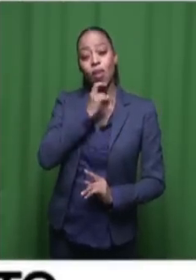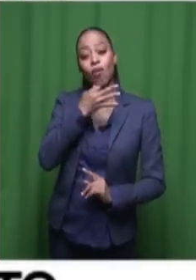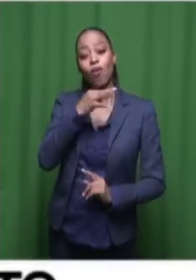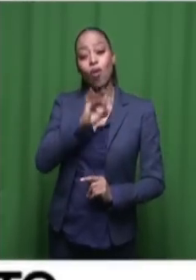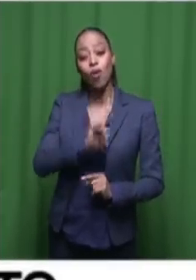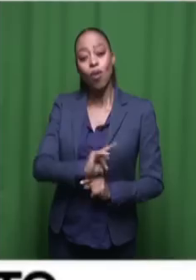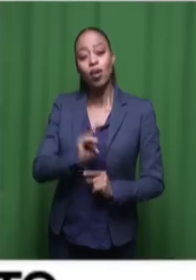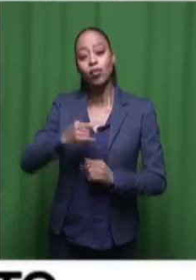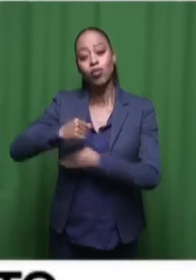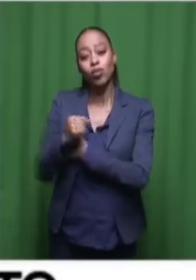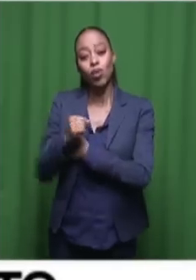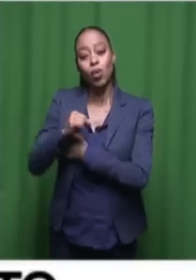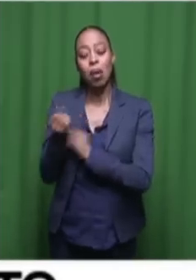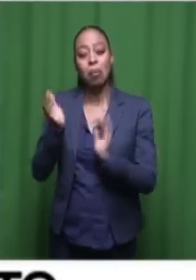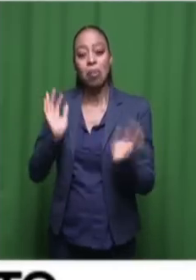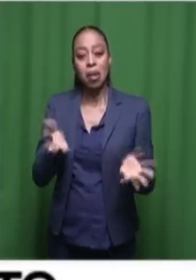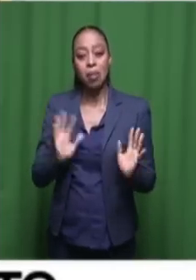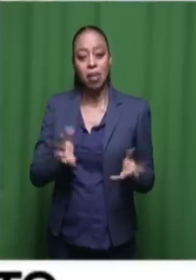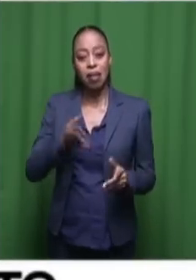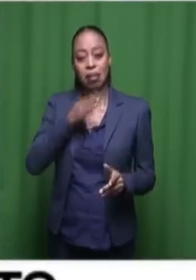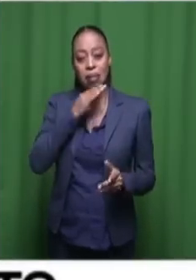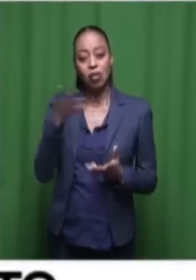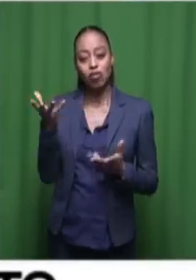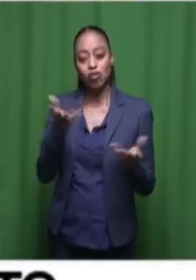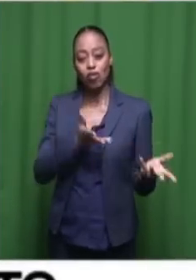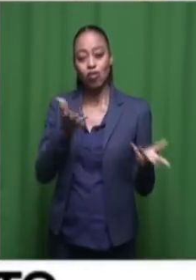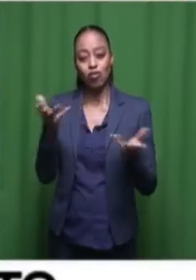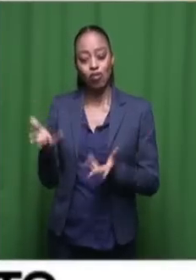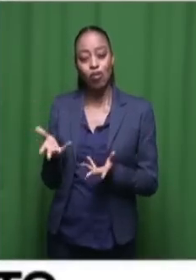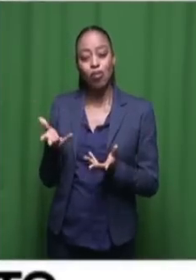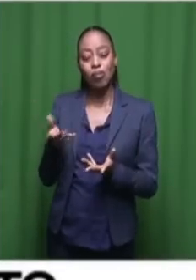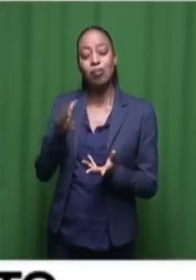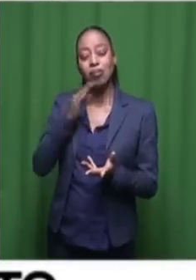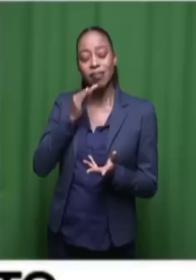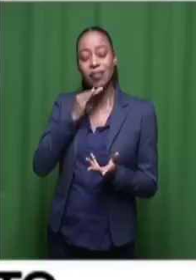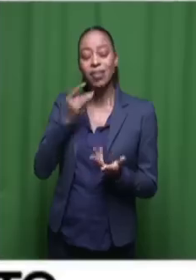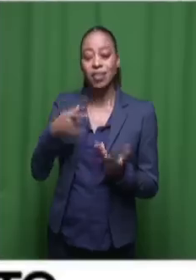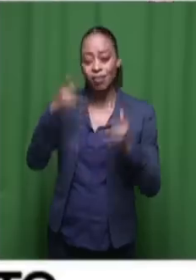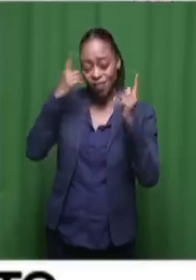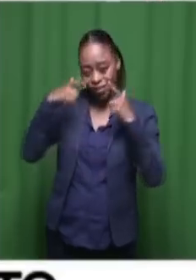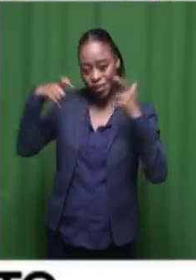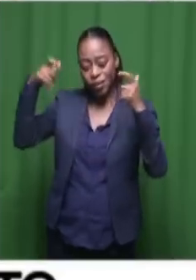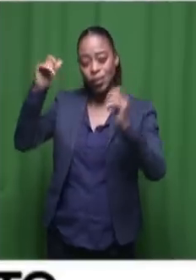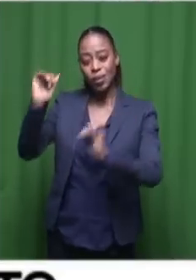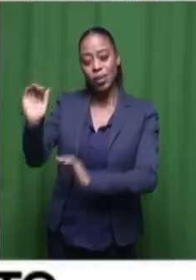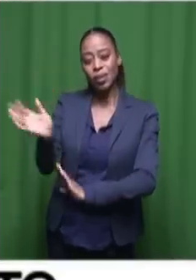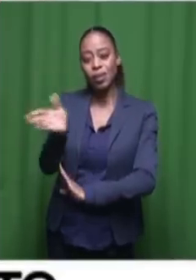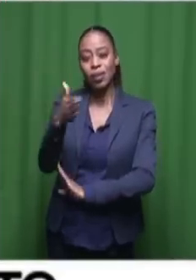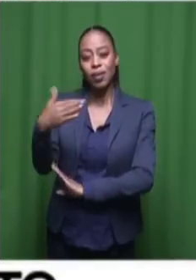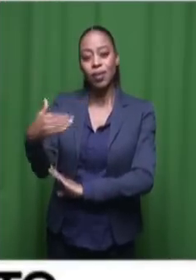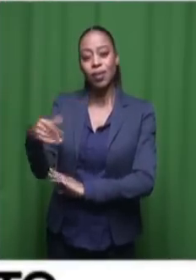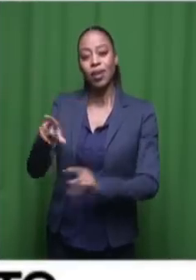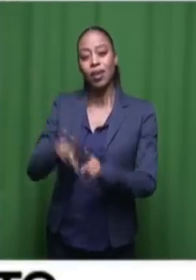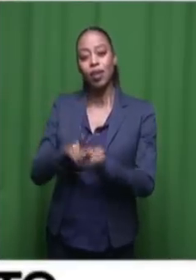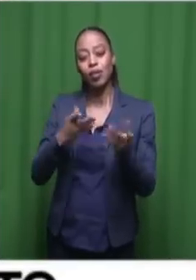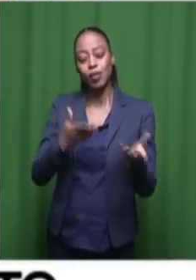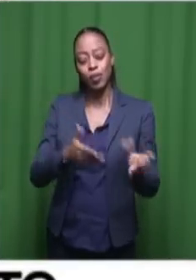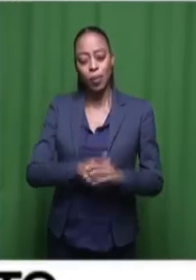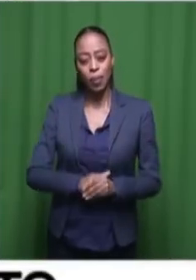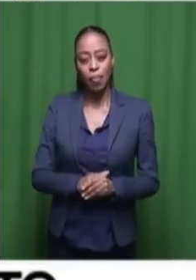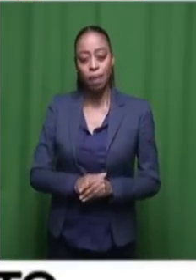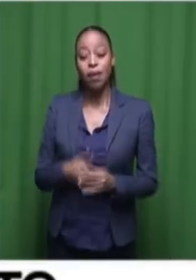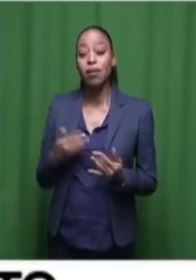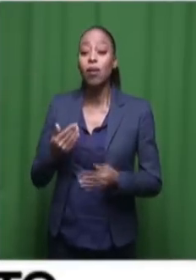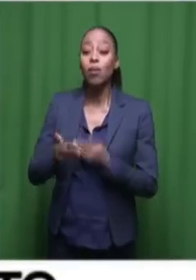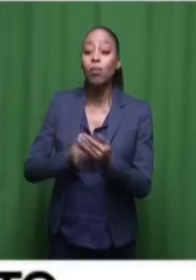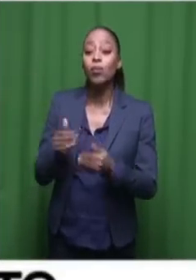only in Scotland. So that's the royal standard, the Queen's flag, as it were, draped on top of the coffin. All right, so the